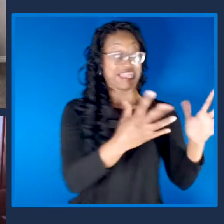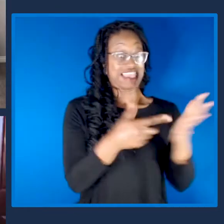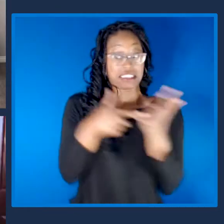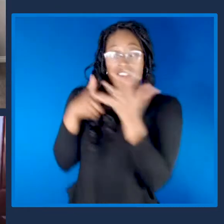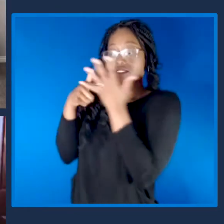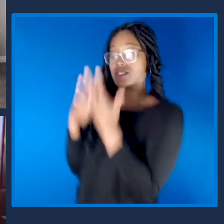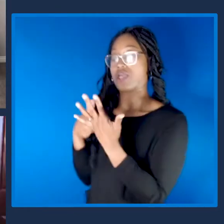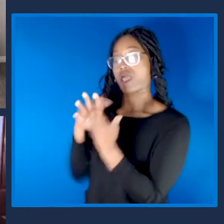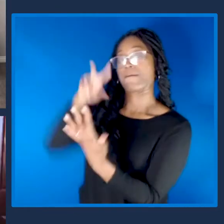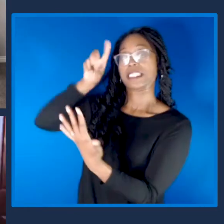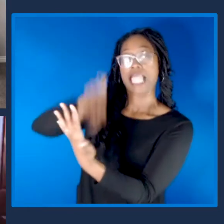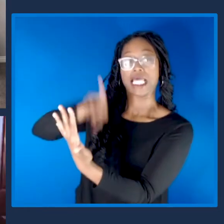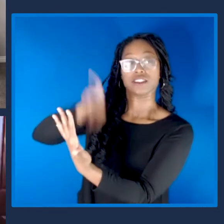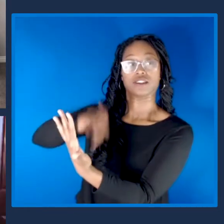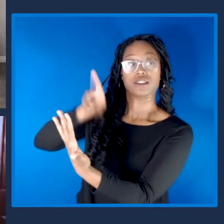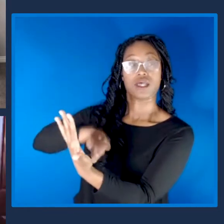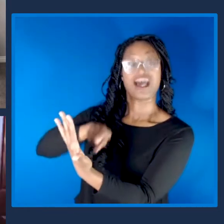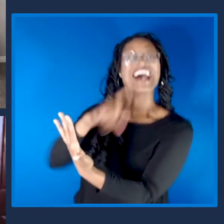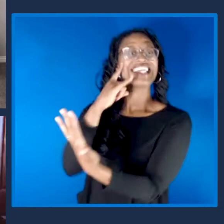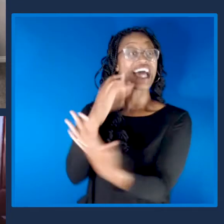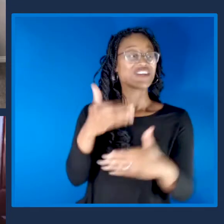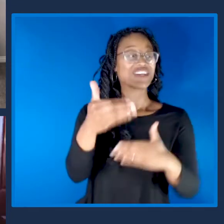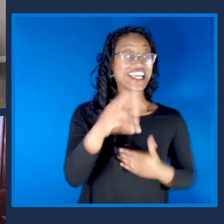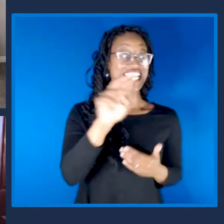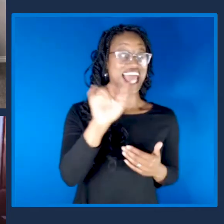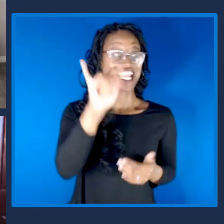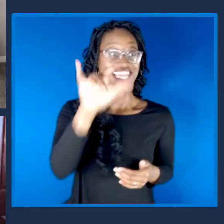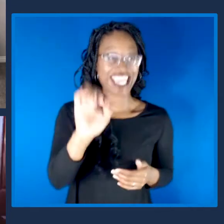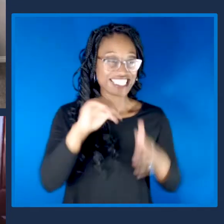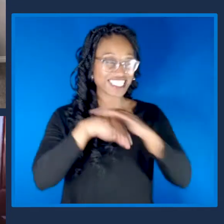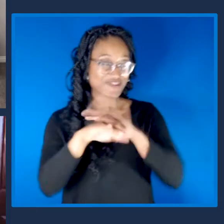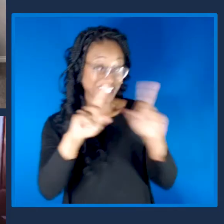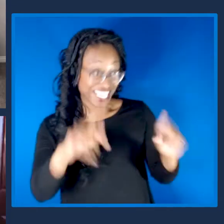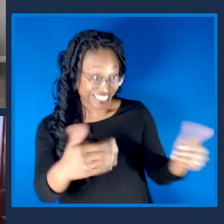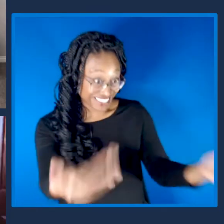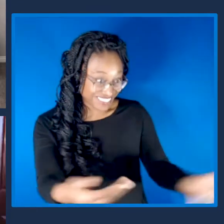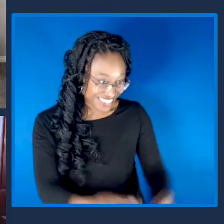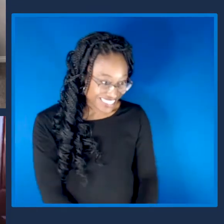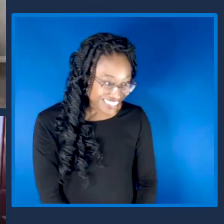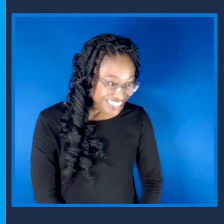into accessibility testing, and Natalie is going to lead us through that.